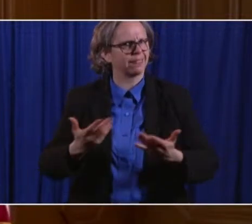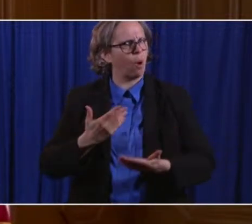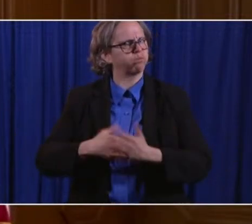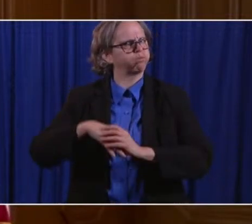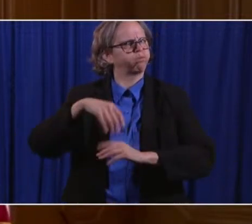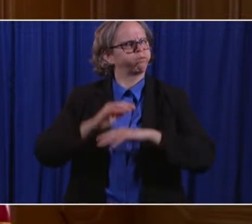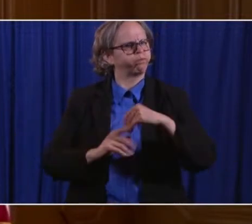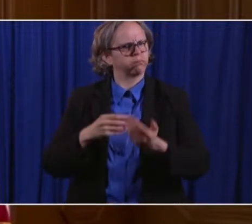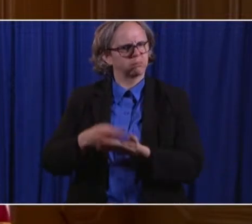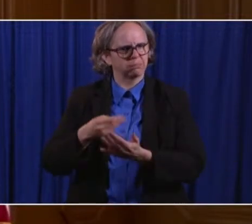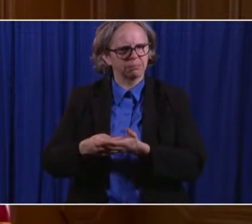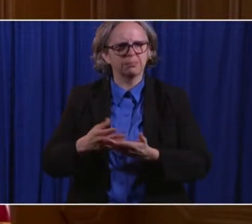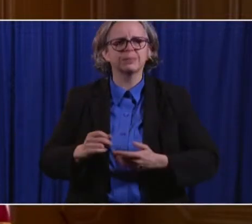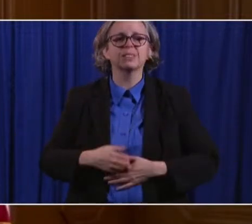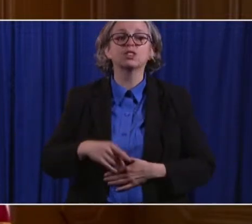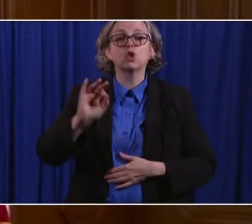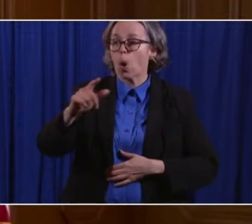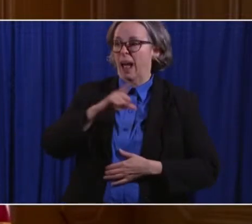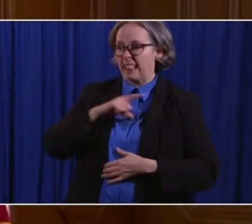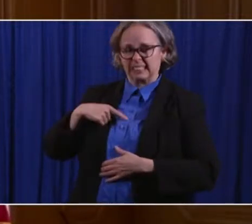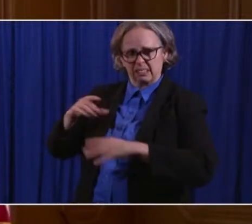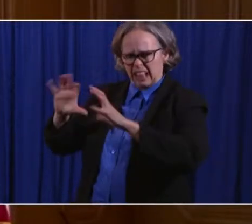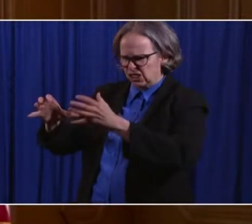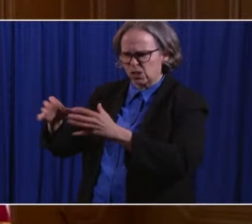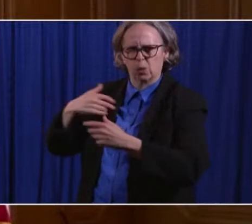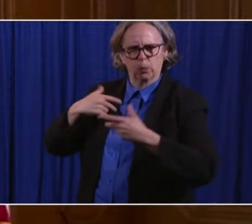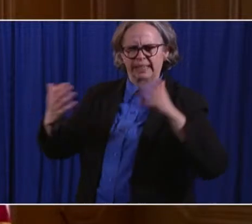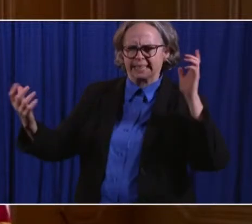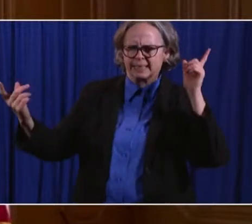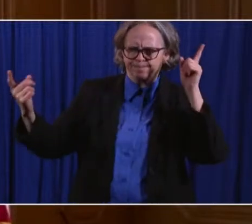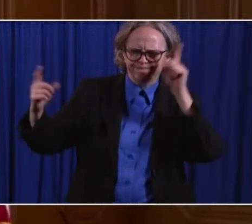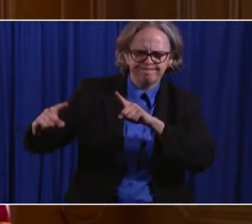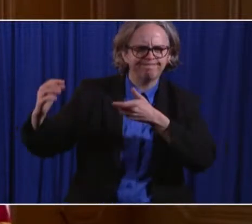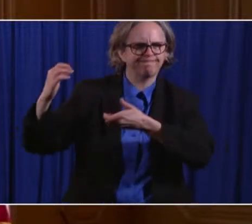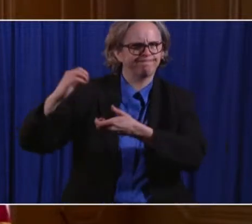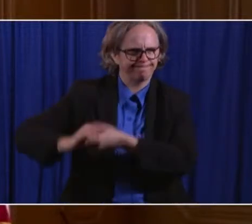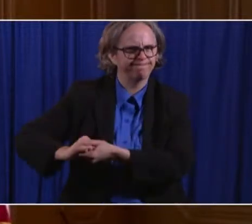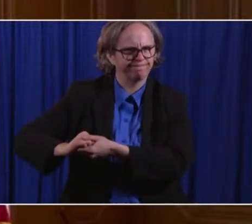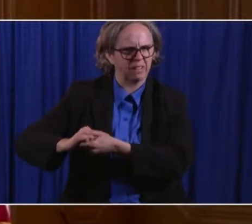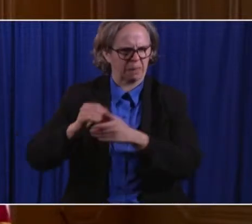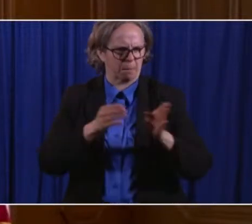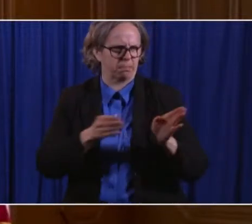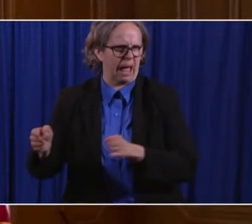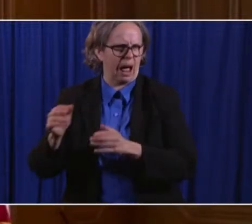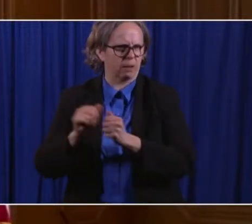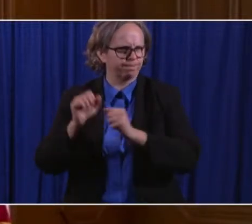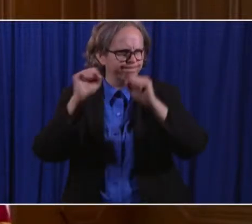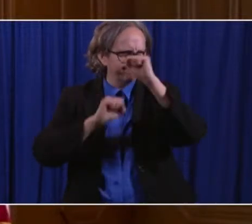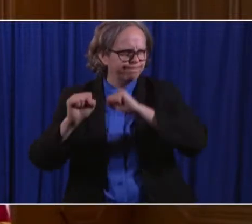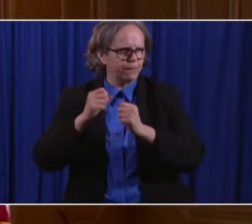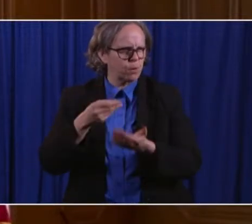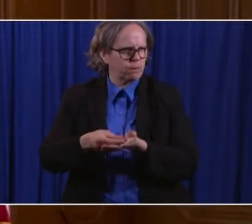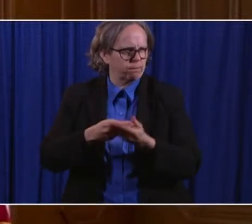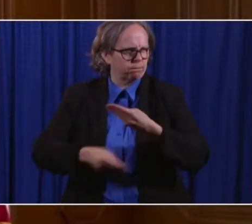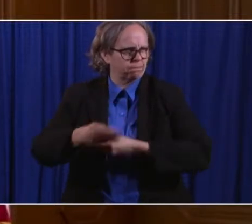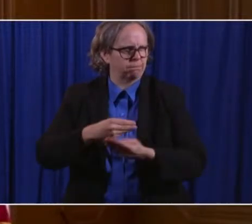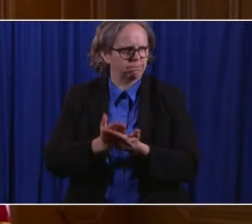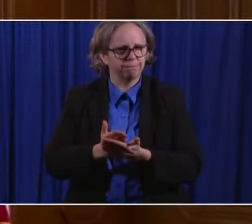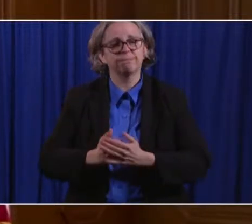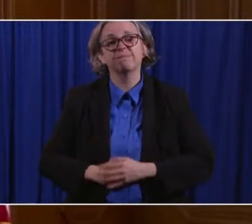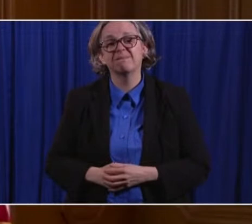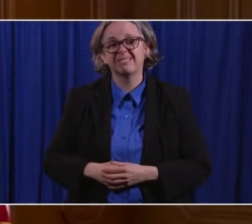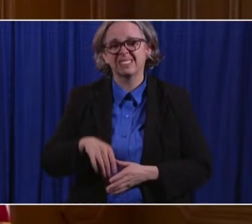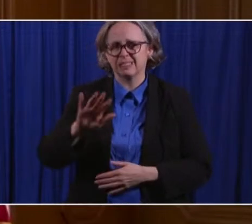on this. I might also add that I've spoken to the Senate President, spoken